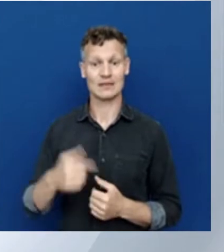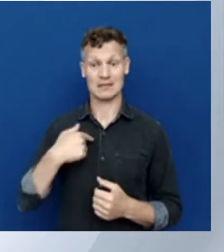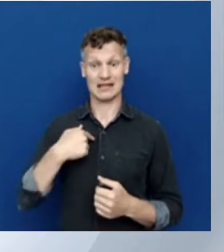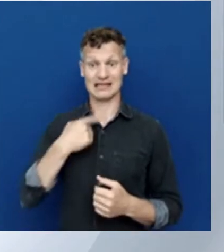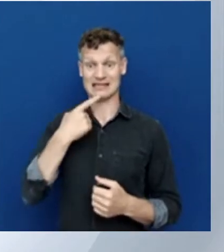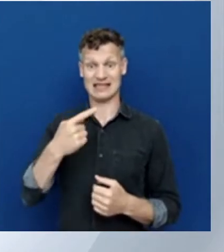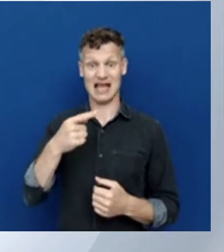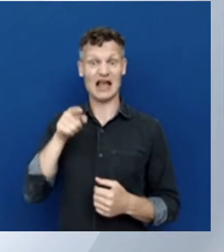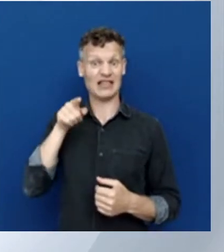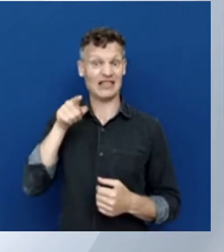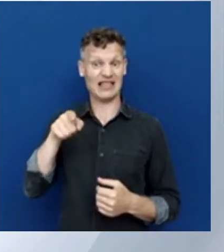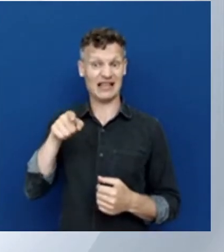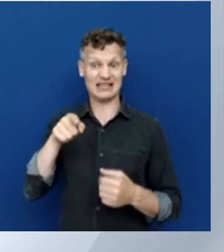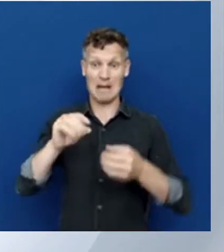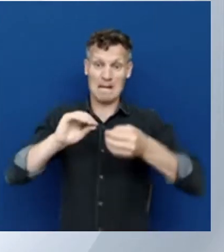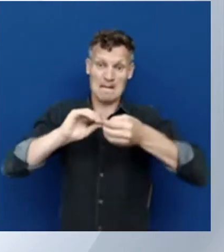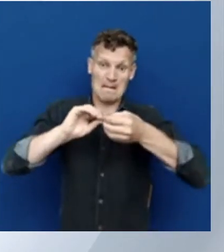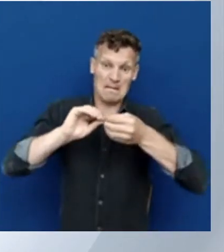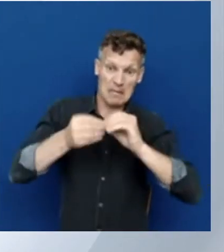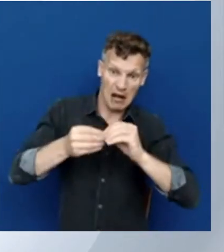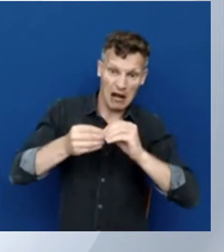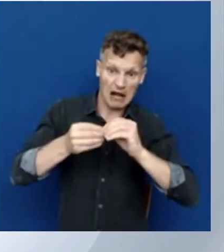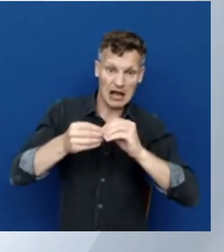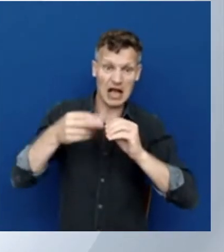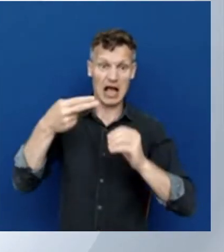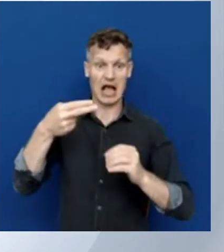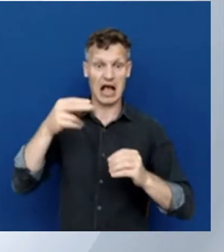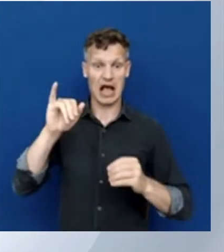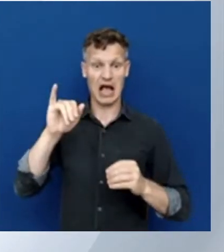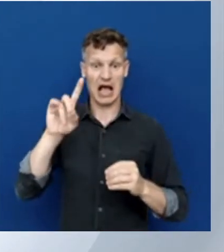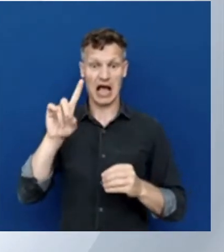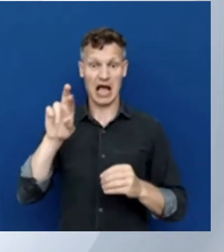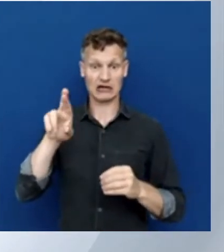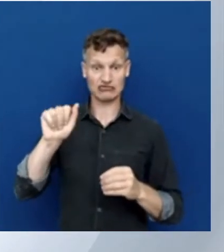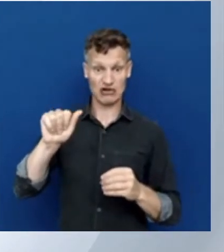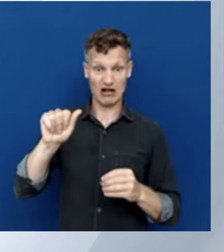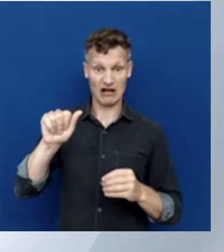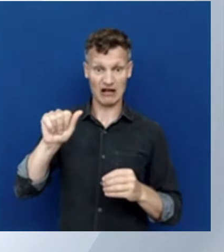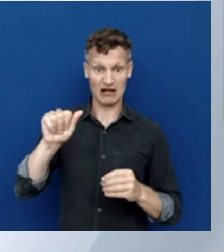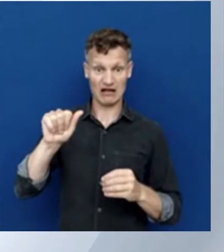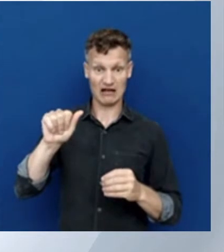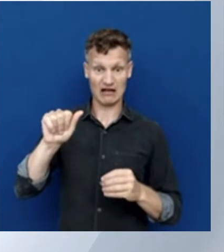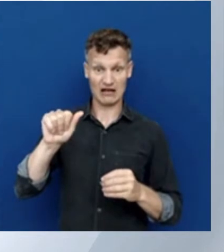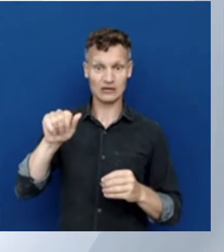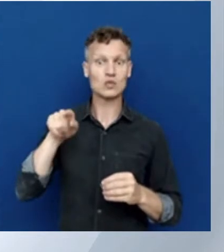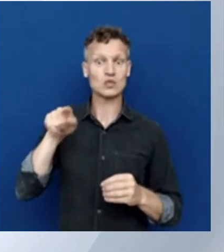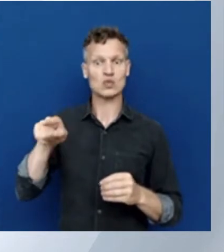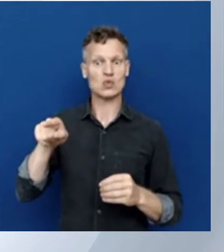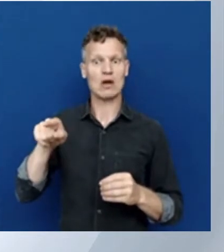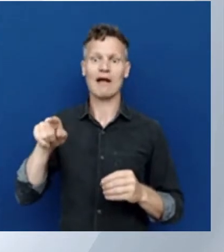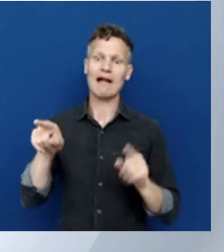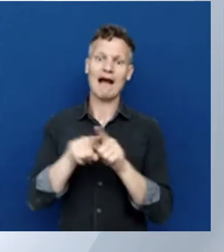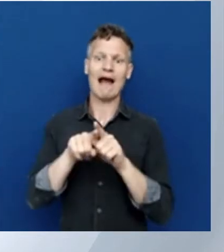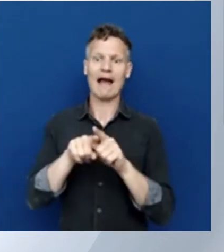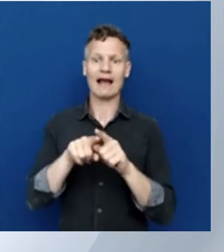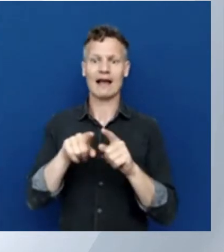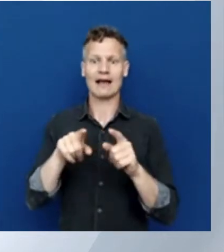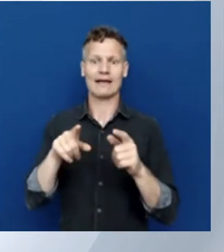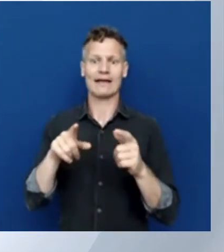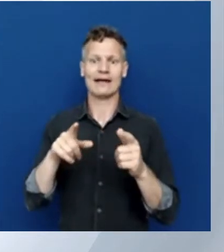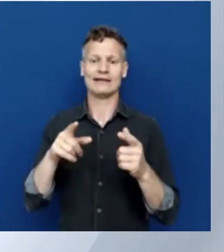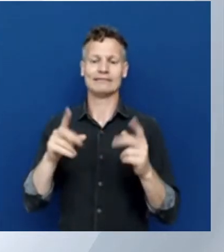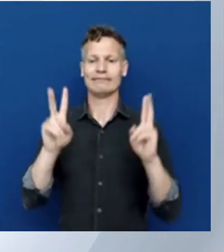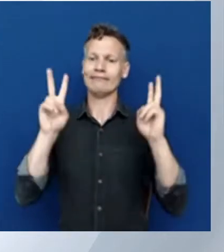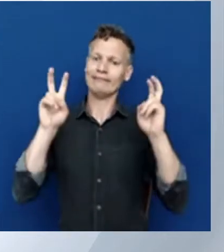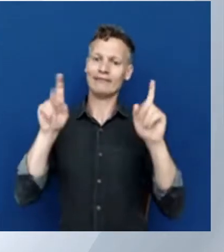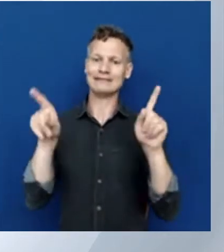and you chop its head off, and then you kind of go back and you push your software there, and then another kind of head arrives.